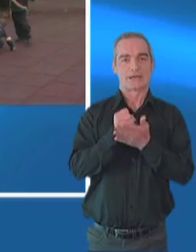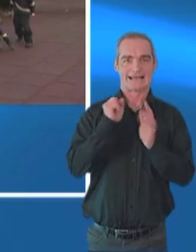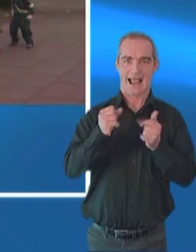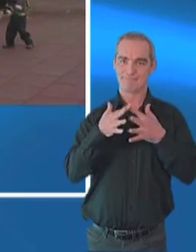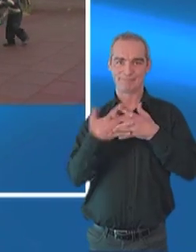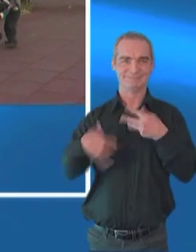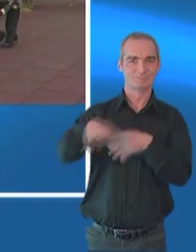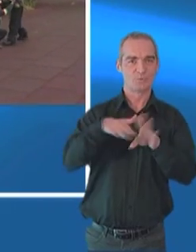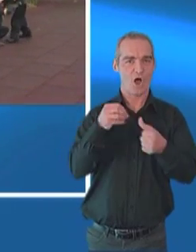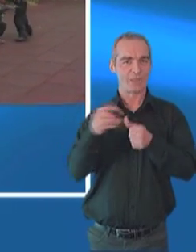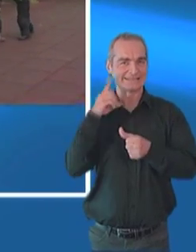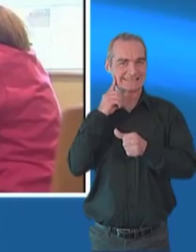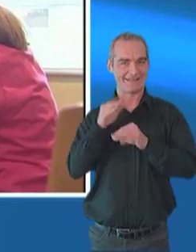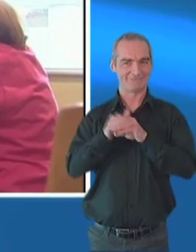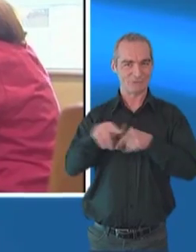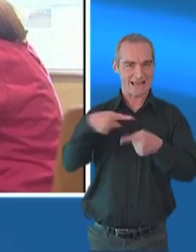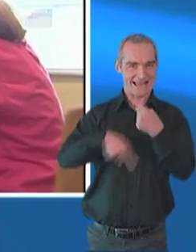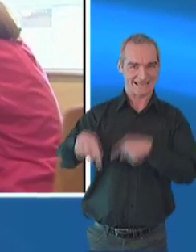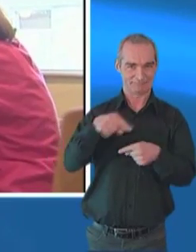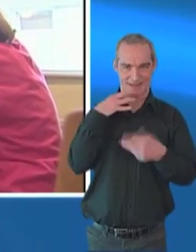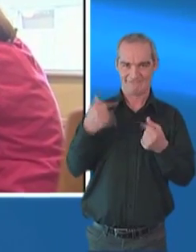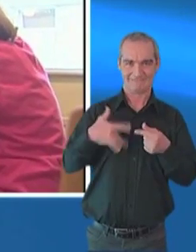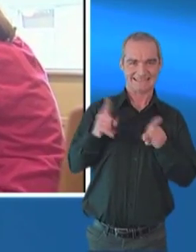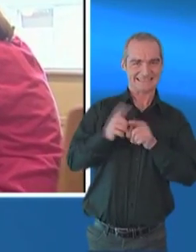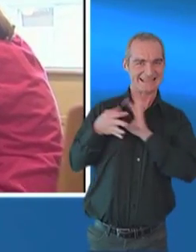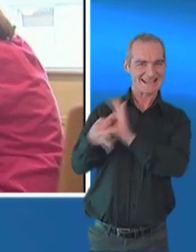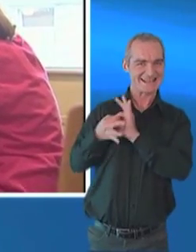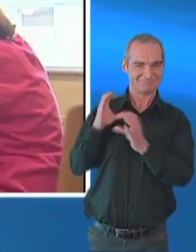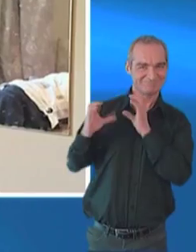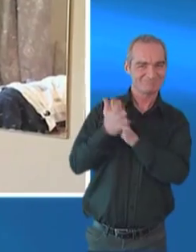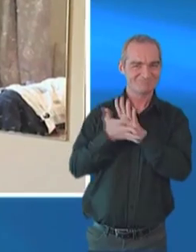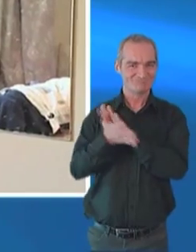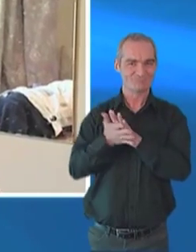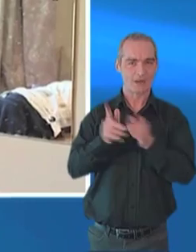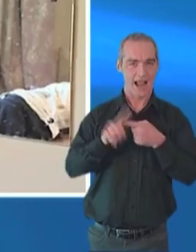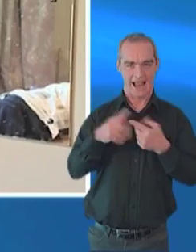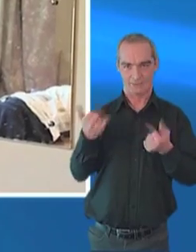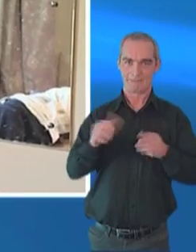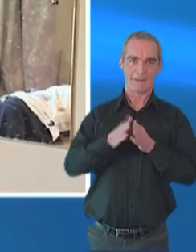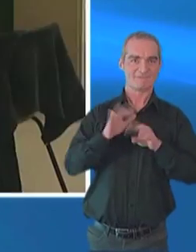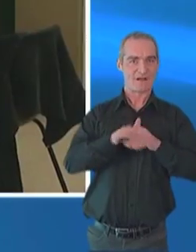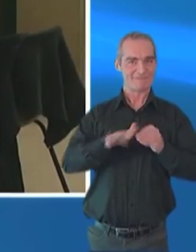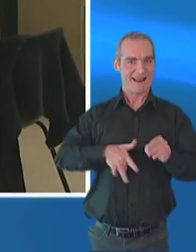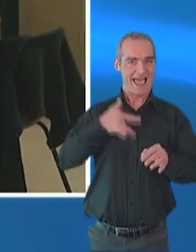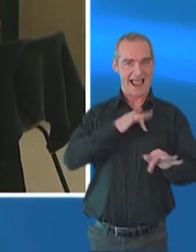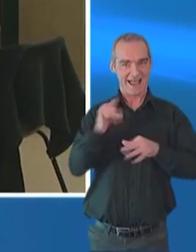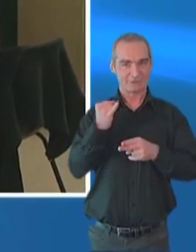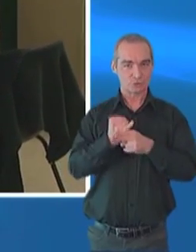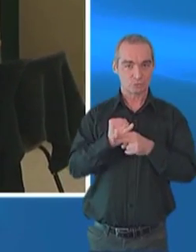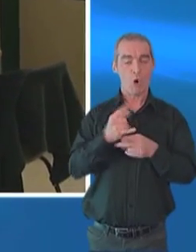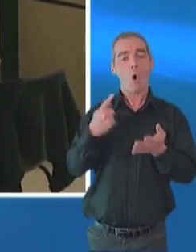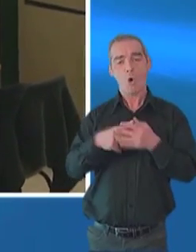to interact with pupils who have the same needs as themselves and make lifelong friends while at school. They